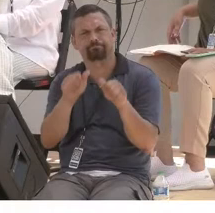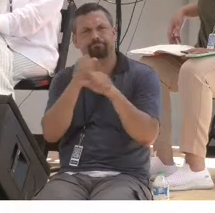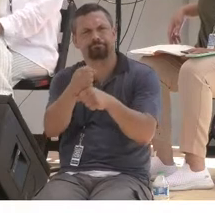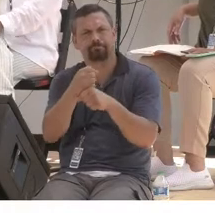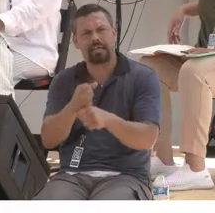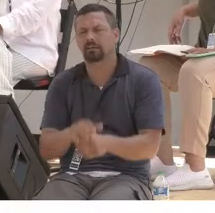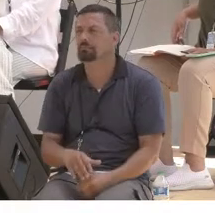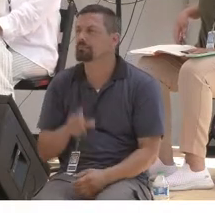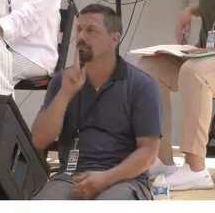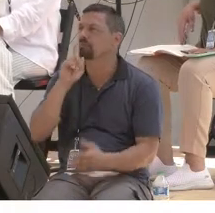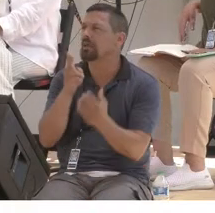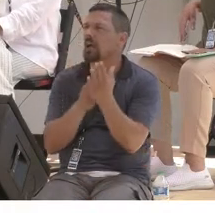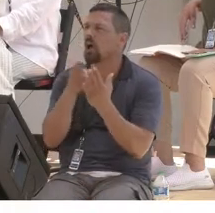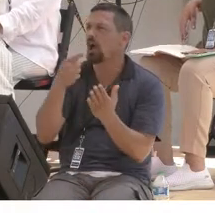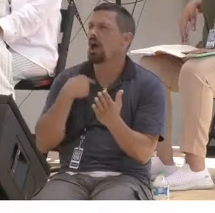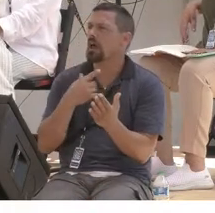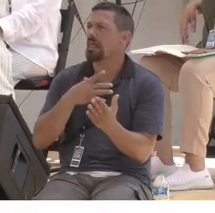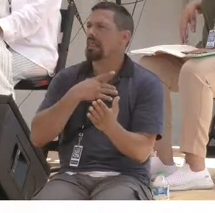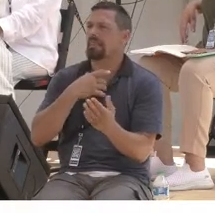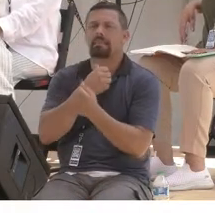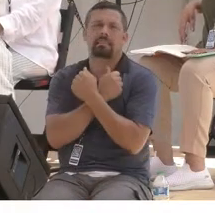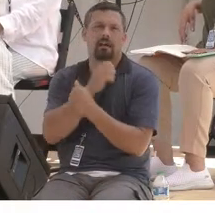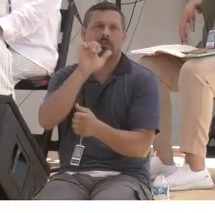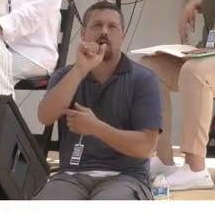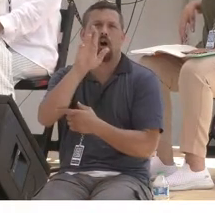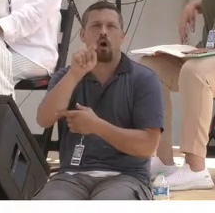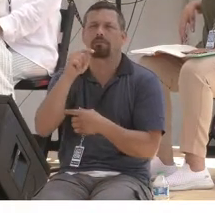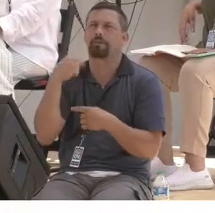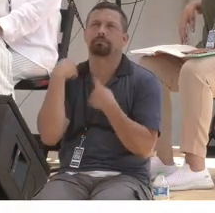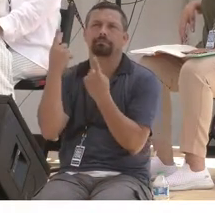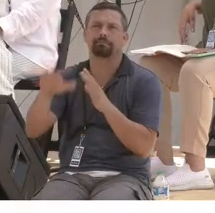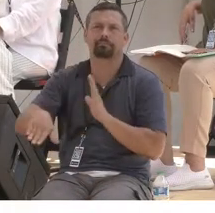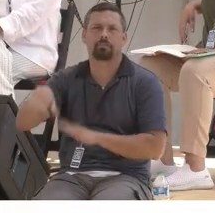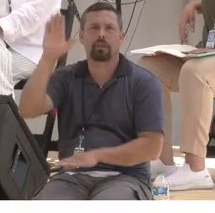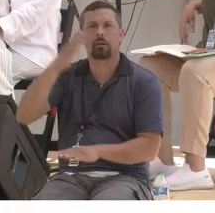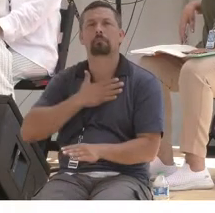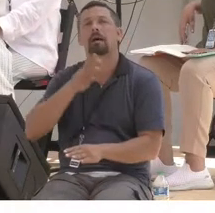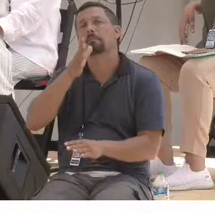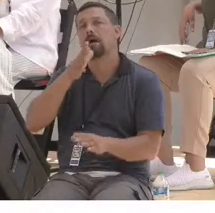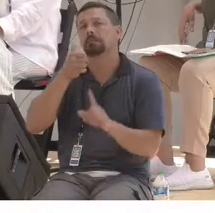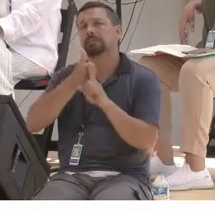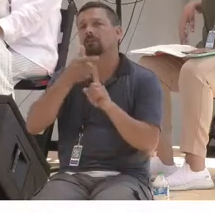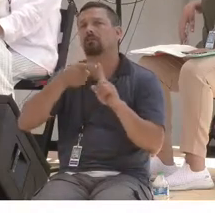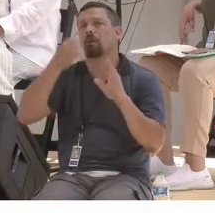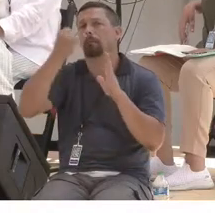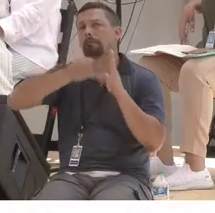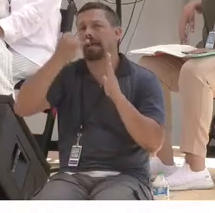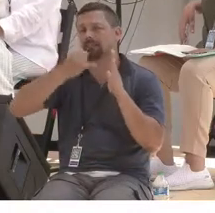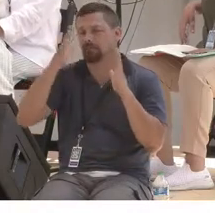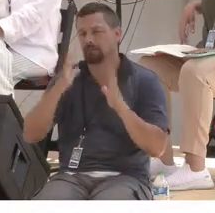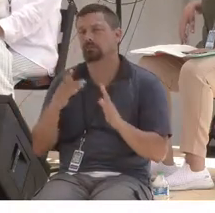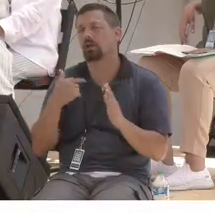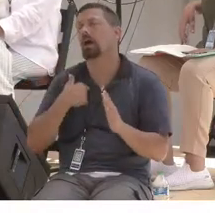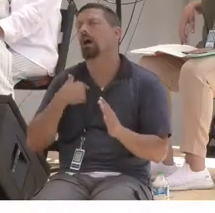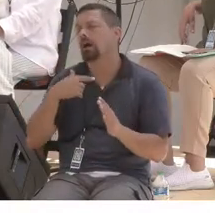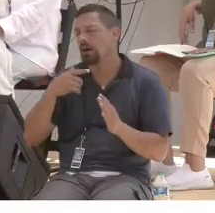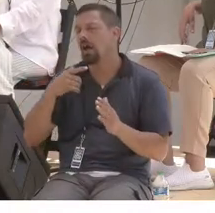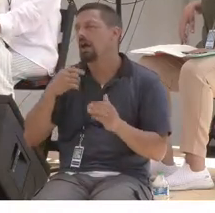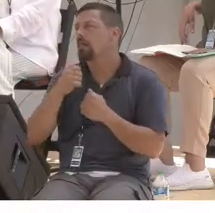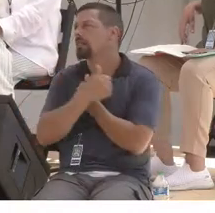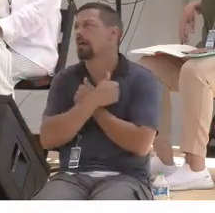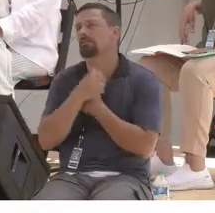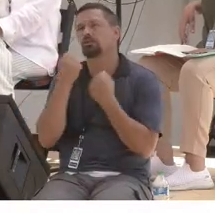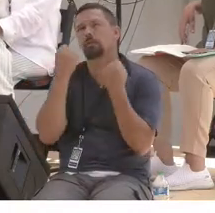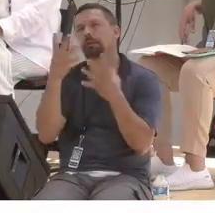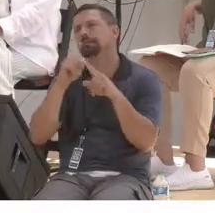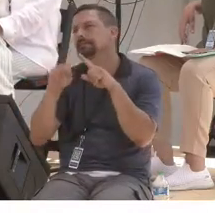be honest, I loved arts from a young age. My mom is a painter, and I grew up loving arts and crafts for so many